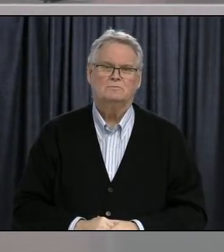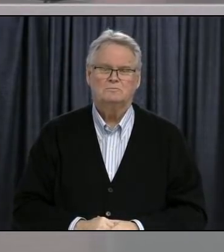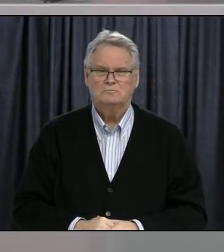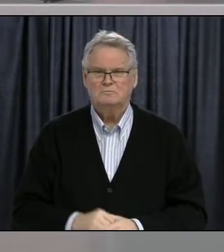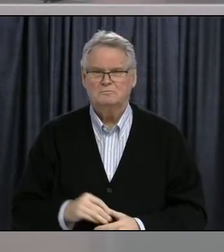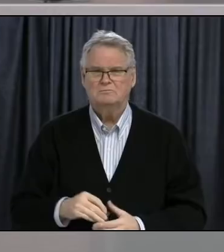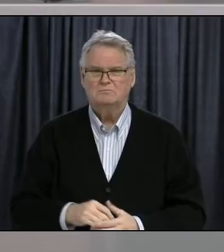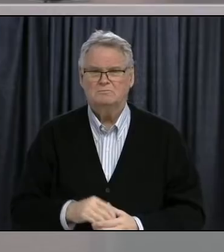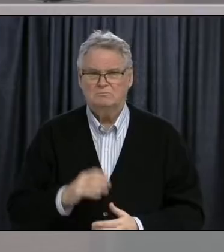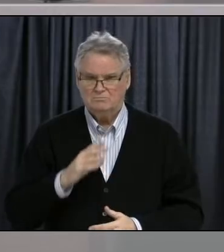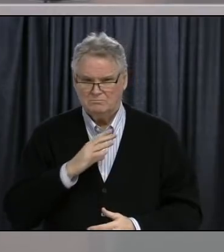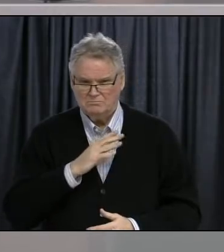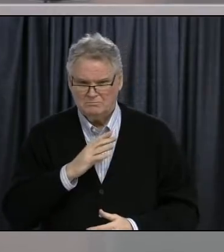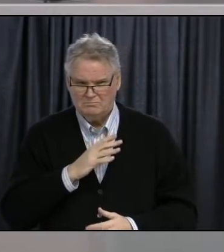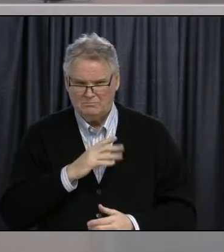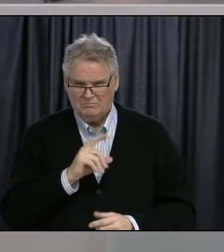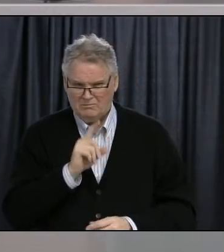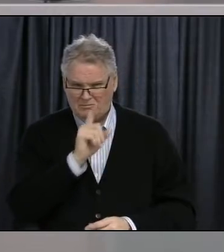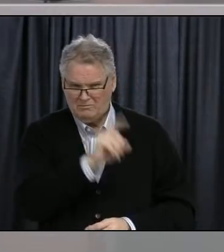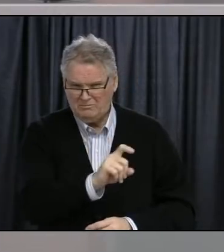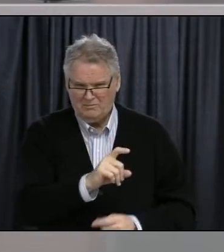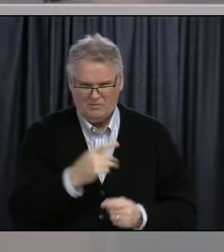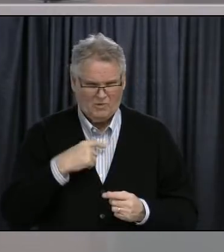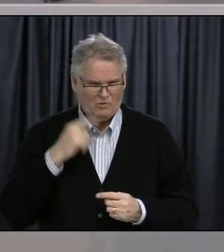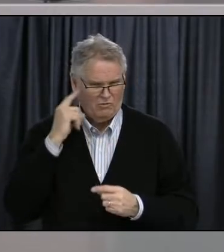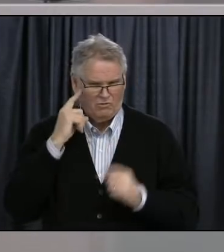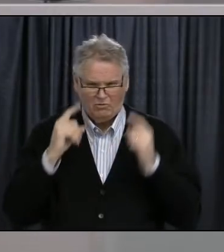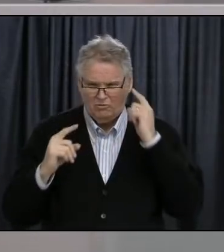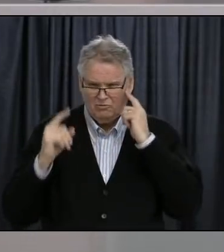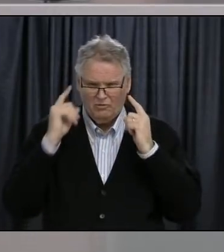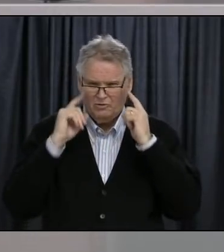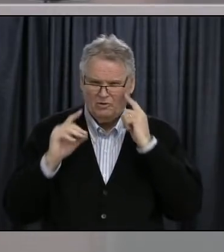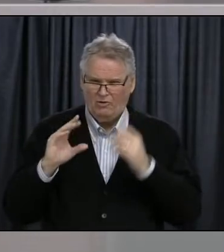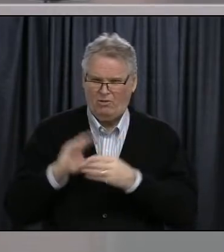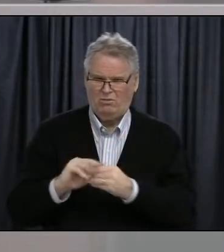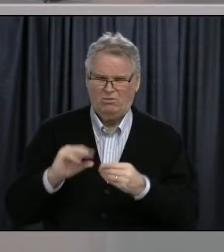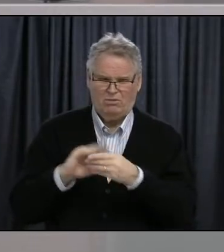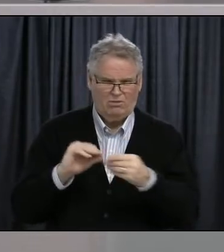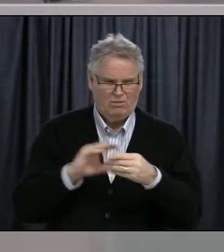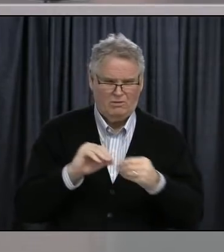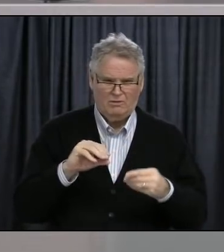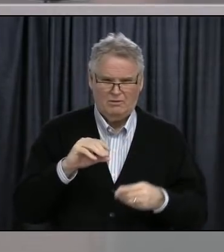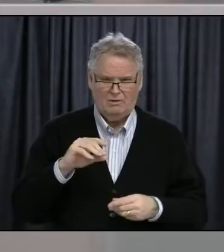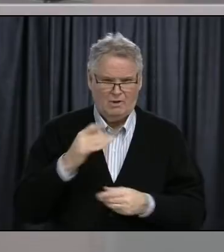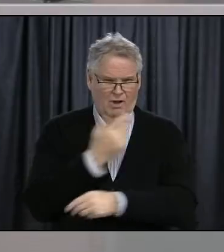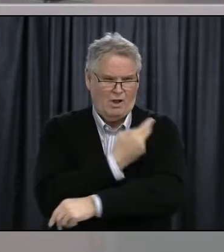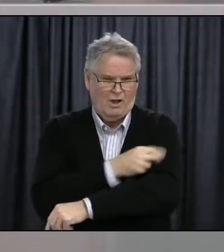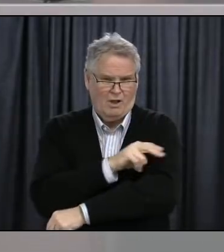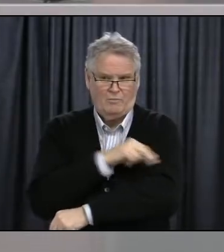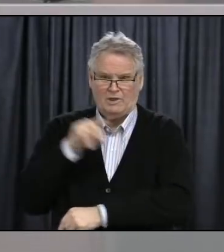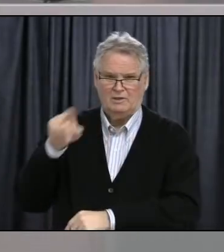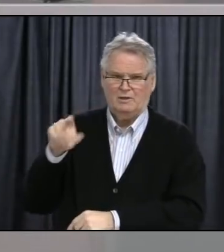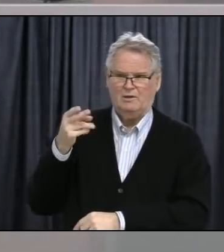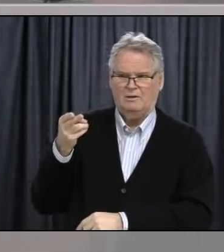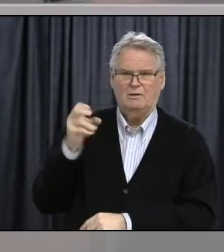as 17 people hospitalized with COVID at the Health Sciences Center. He suggested I was in the